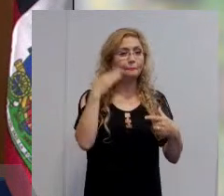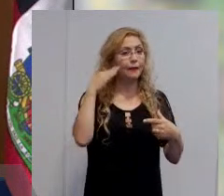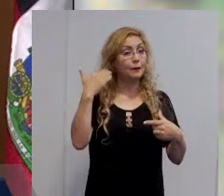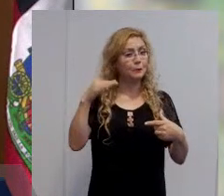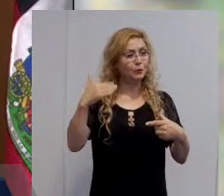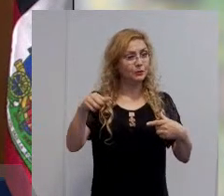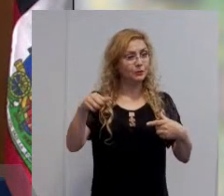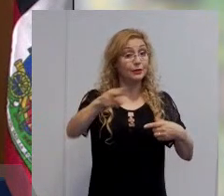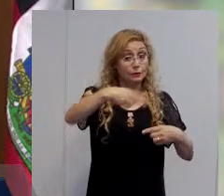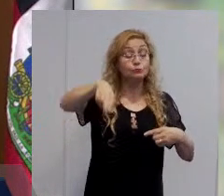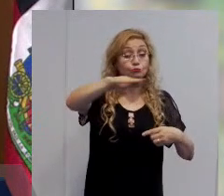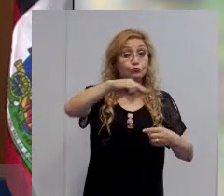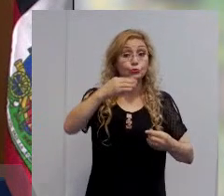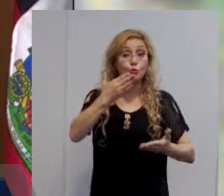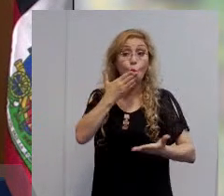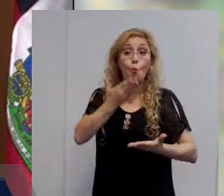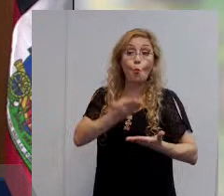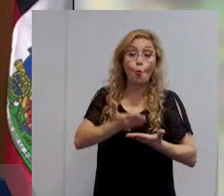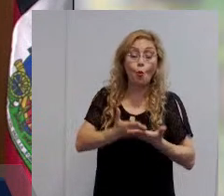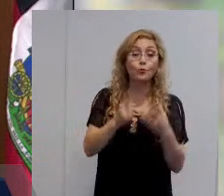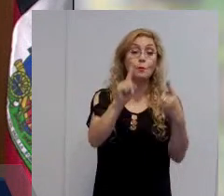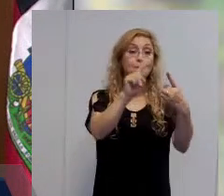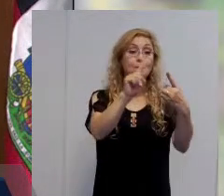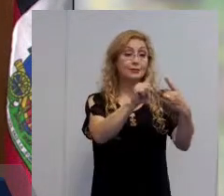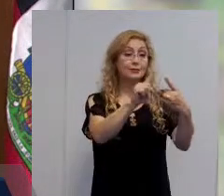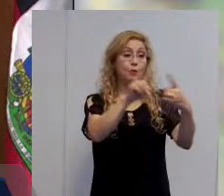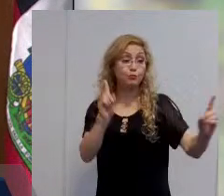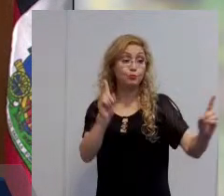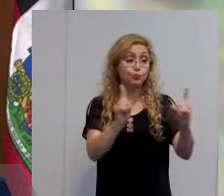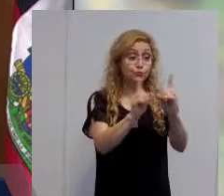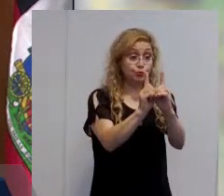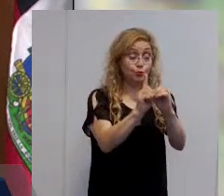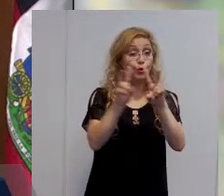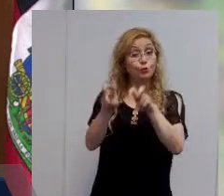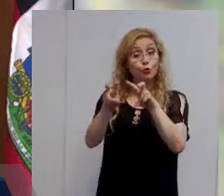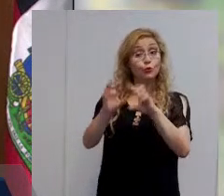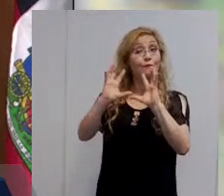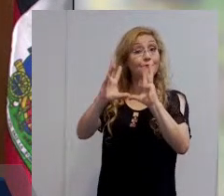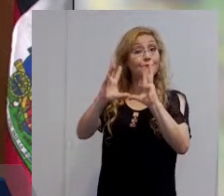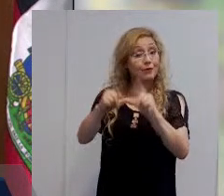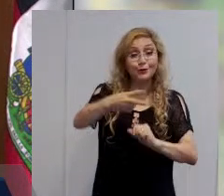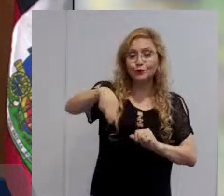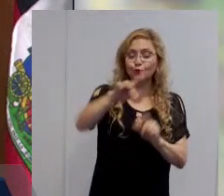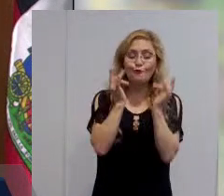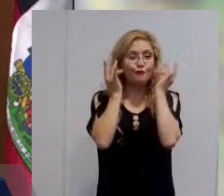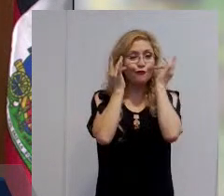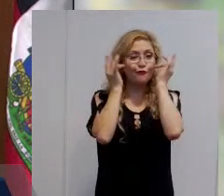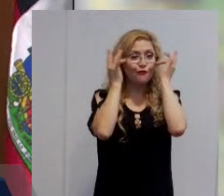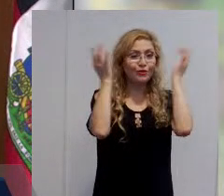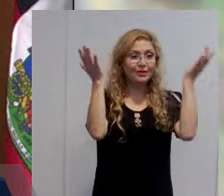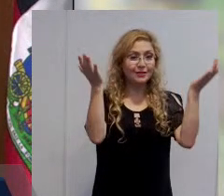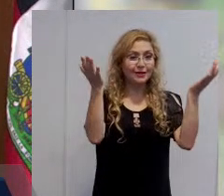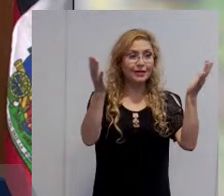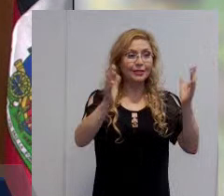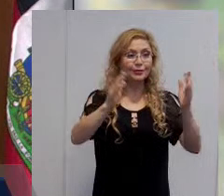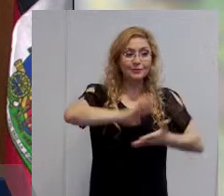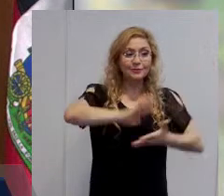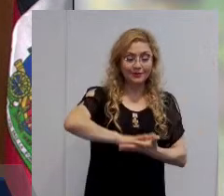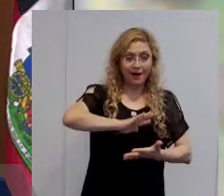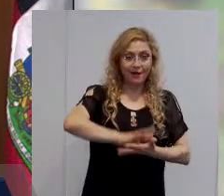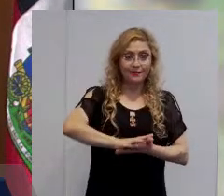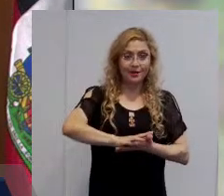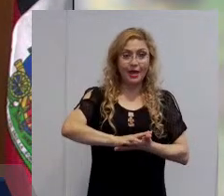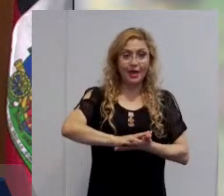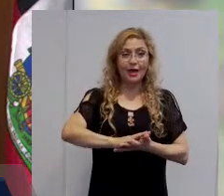more important, because we have participated in the family farming meeting, and we